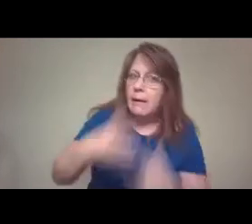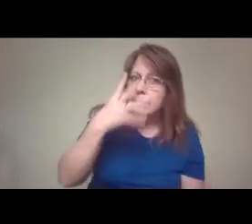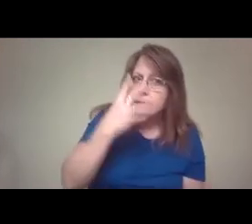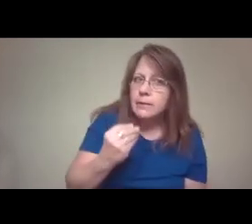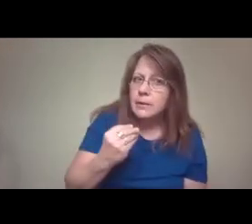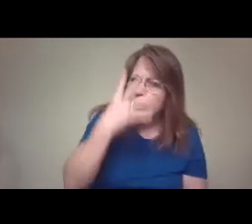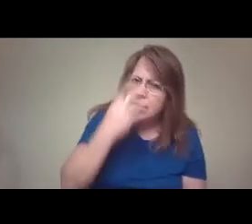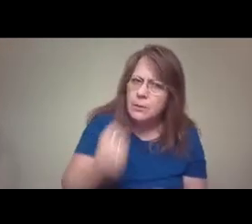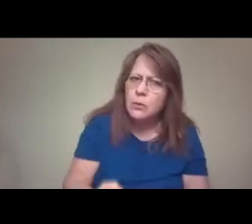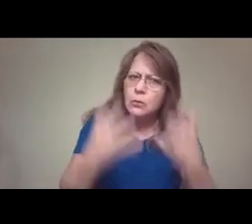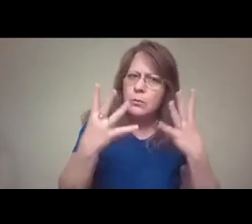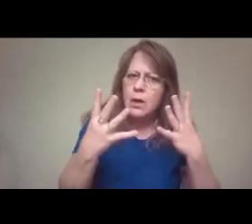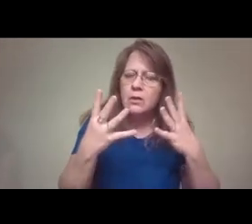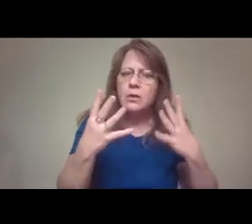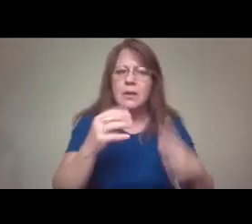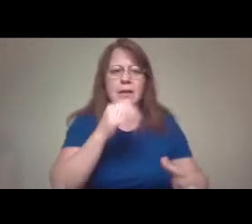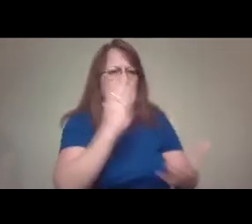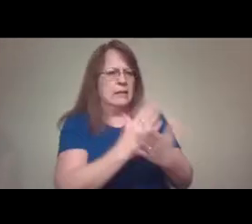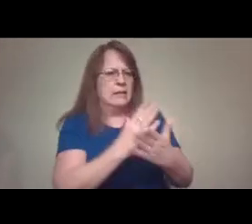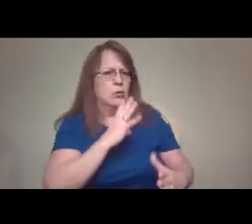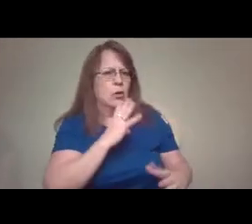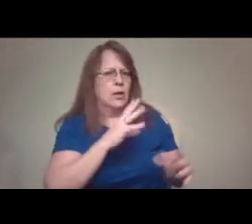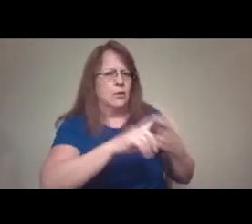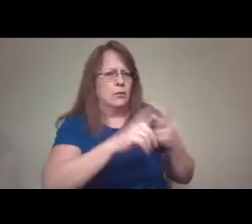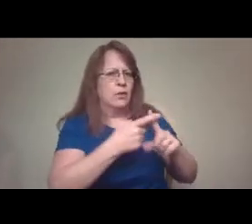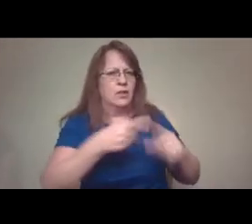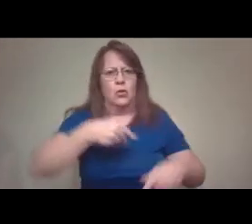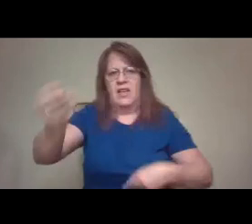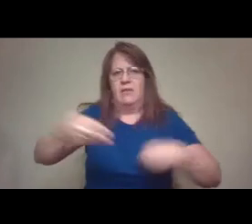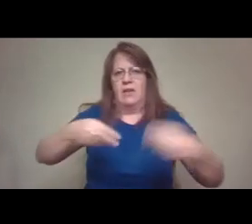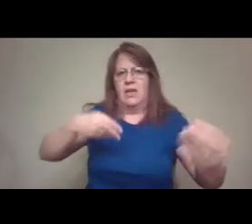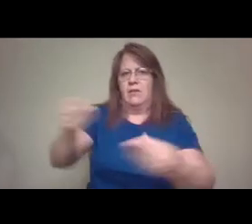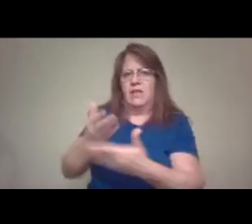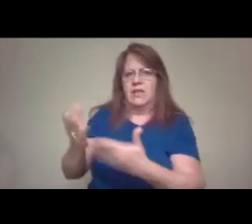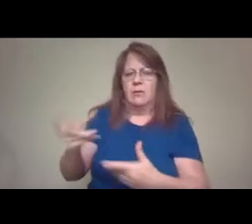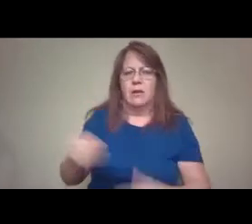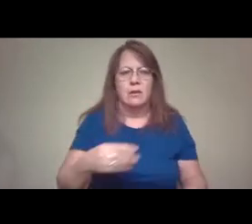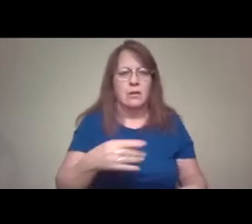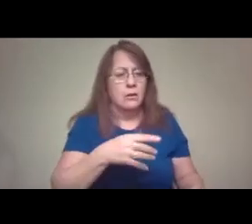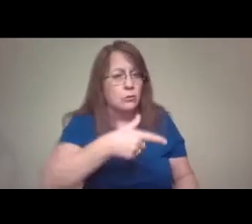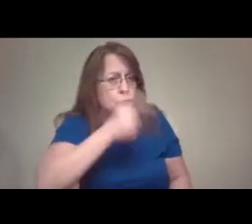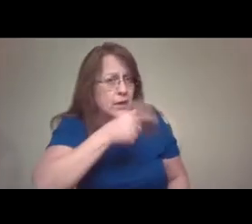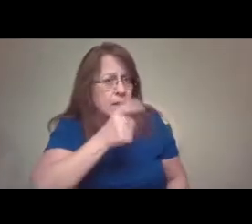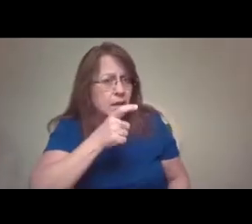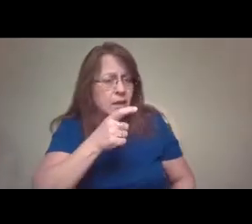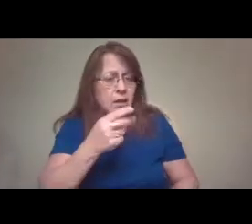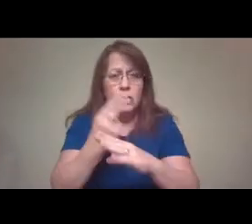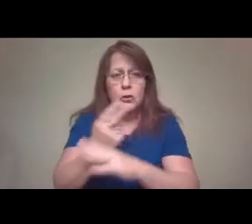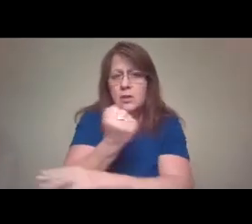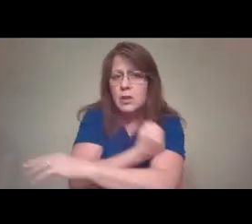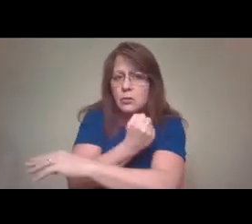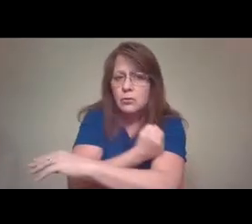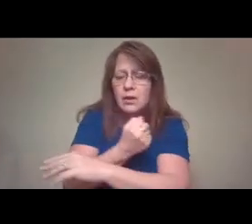Shutting her friends out or giving her stuff away. Acting reckless, drinking, using drugs, staying out late. Suddenly not doing stuff he used to